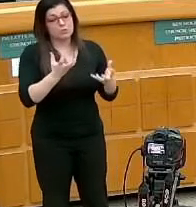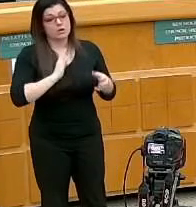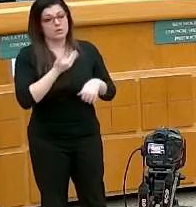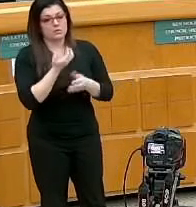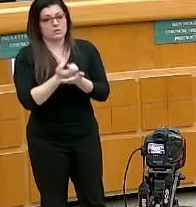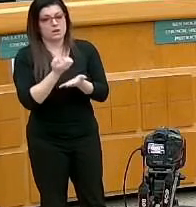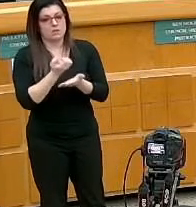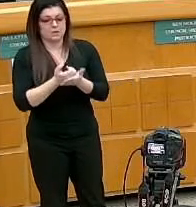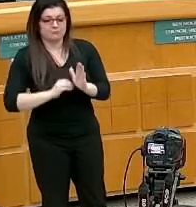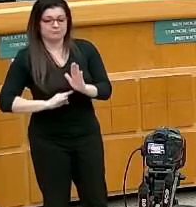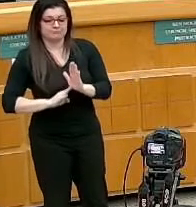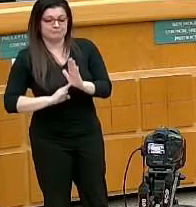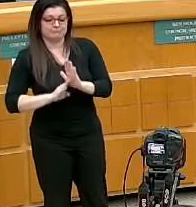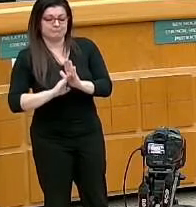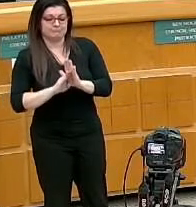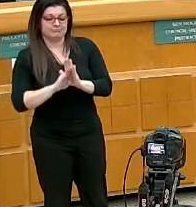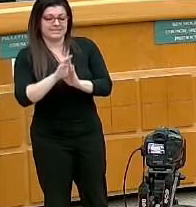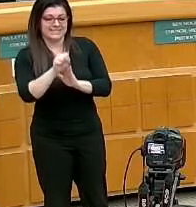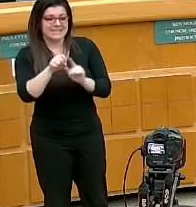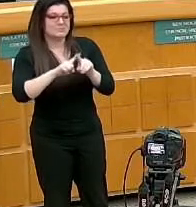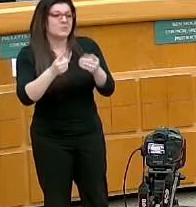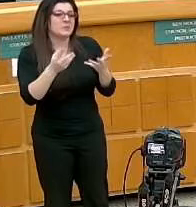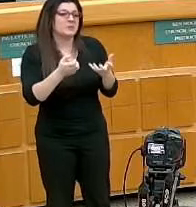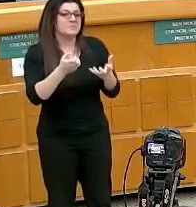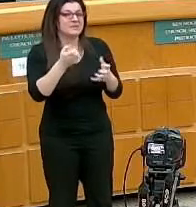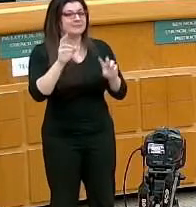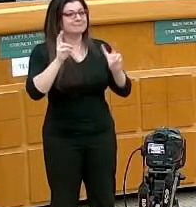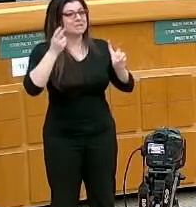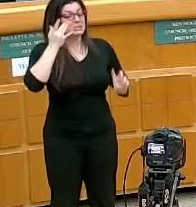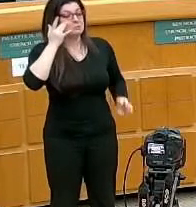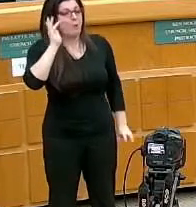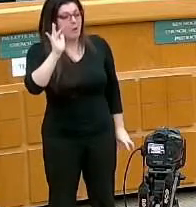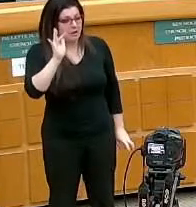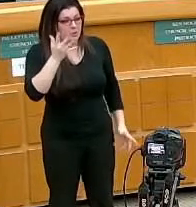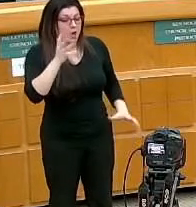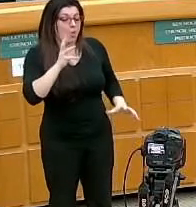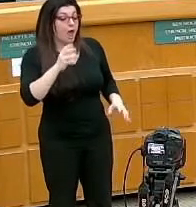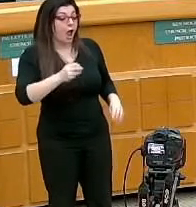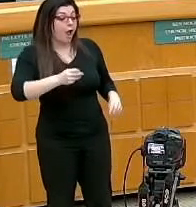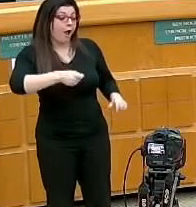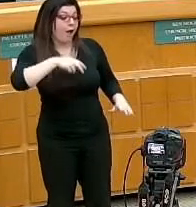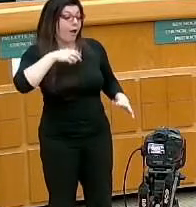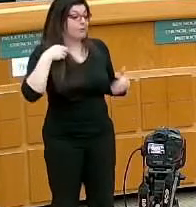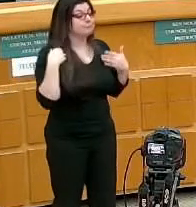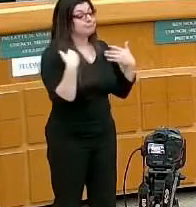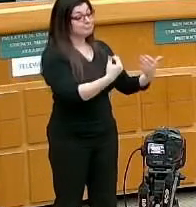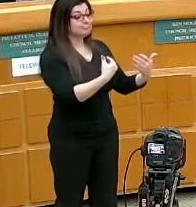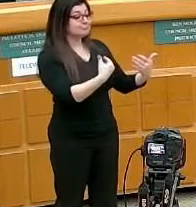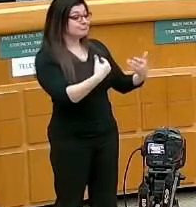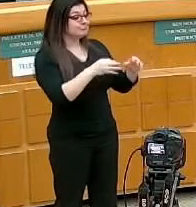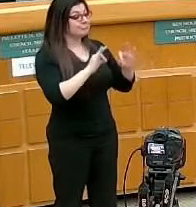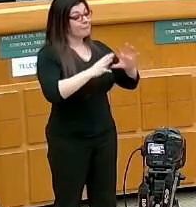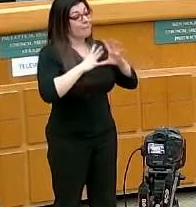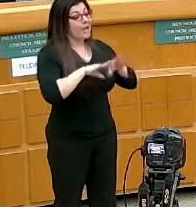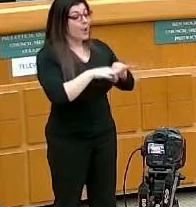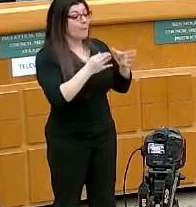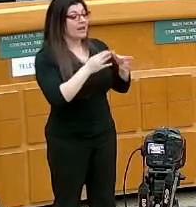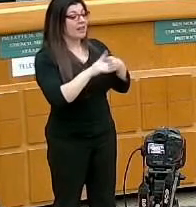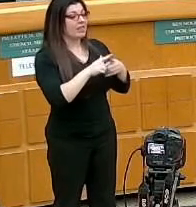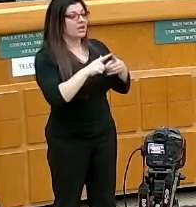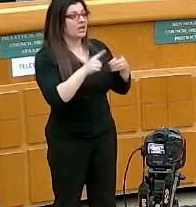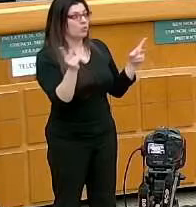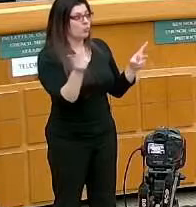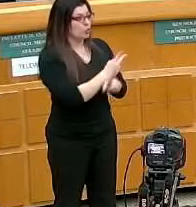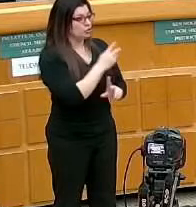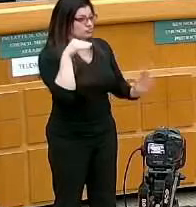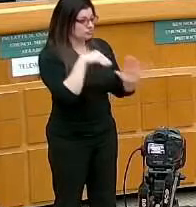the smart way. We don't want to jump and get back to some type of normalcy too soon and then revert back to something even worse than what we